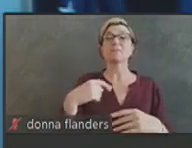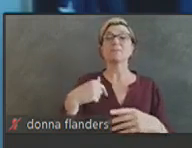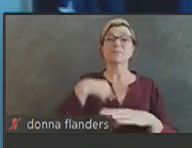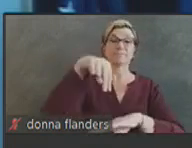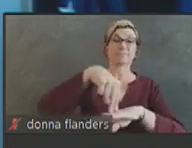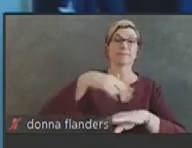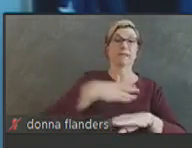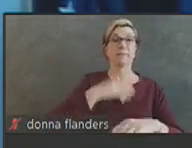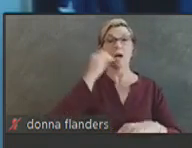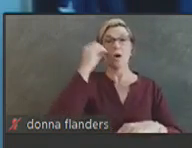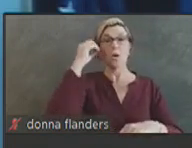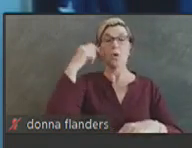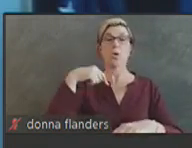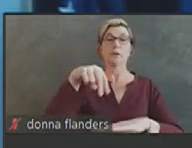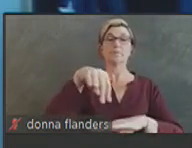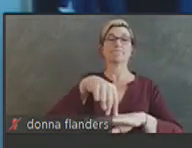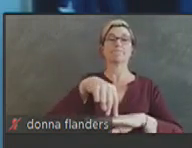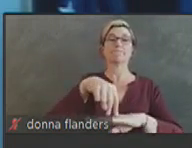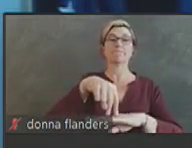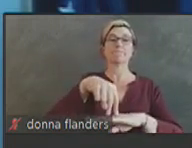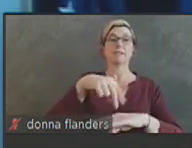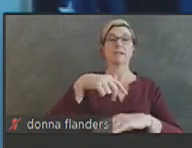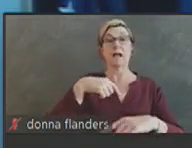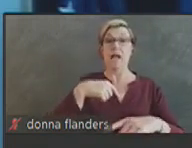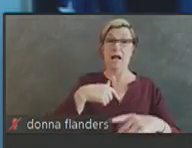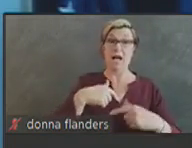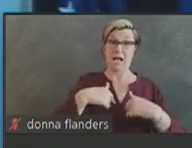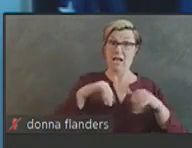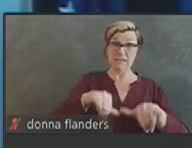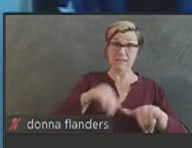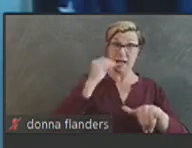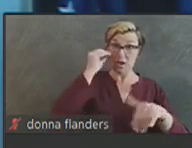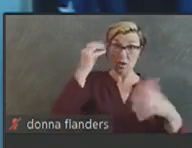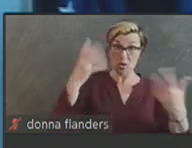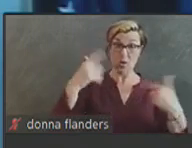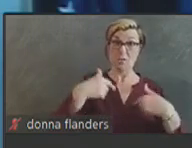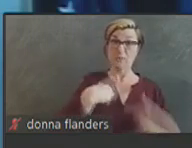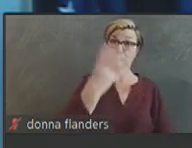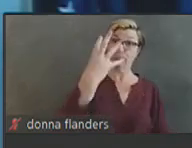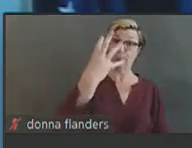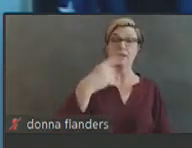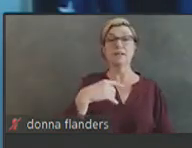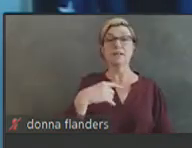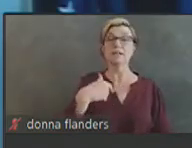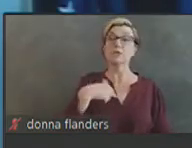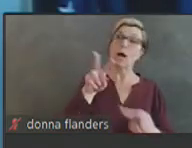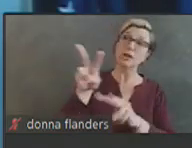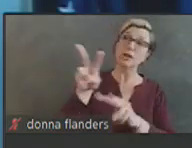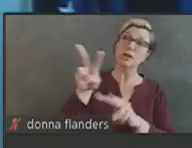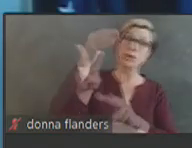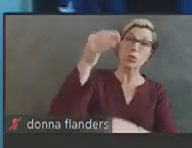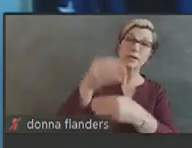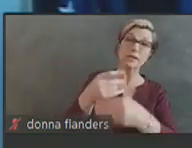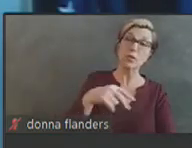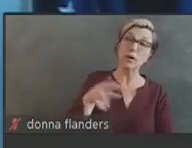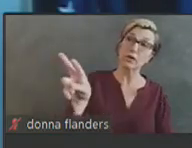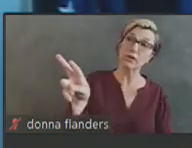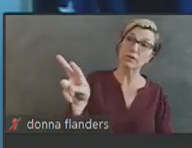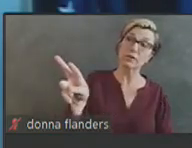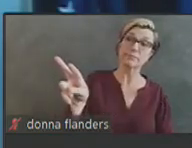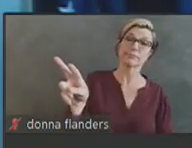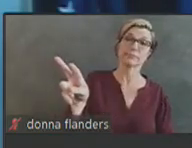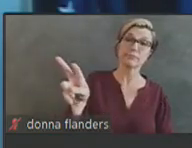in place, conducting the affairs of DeKalb County, and I was staring out the window, and the